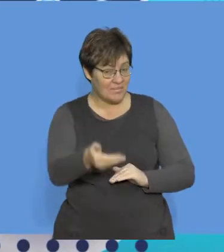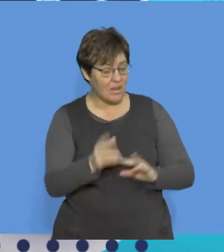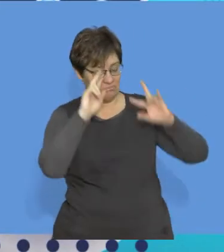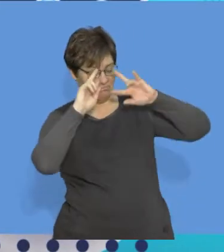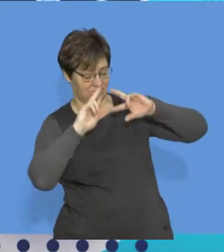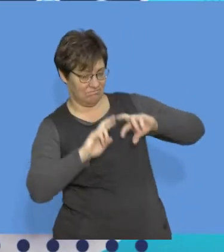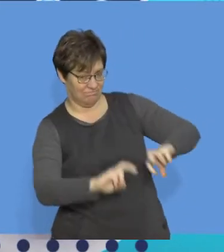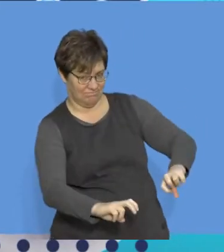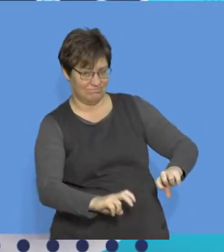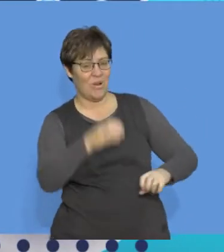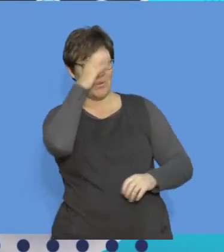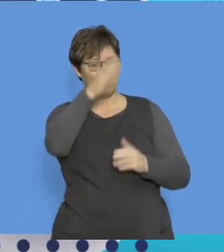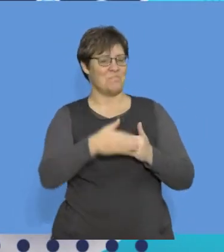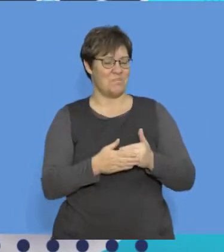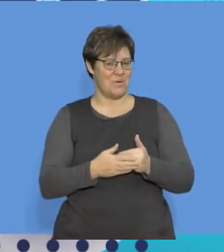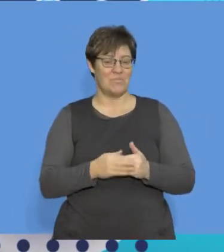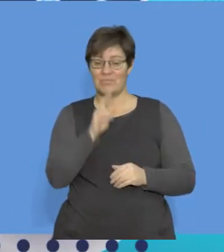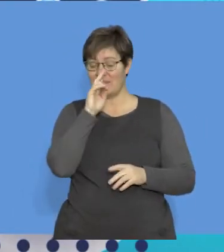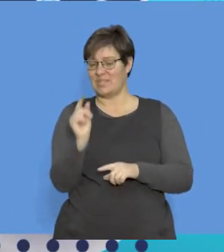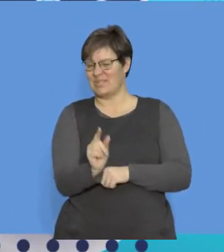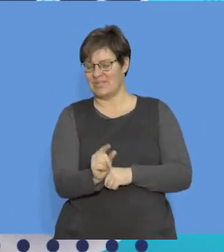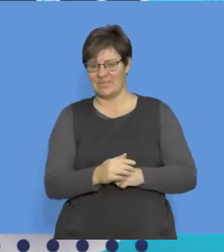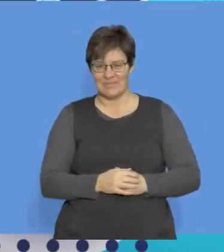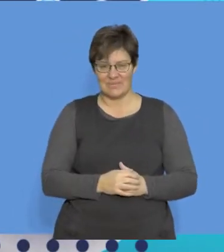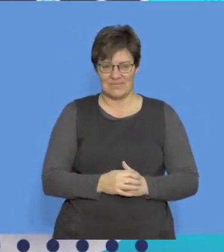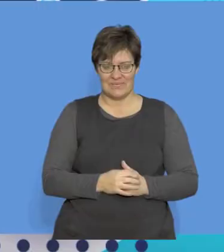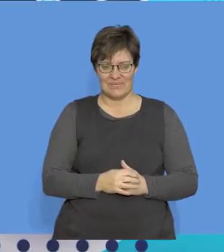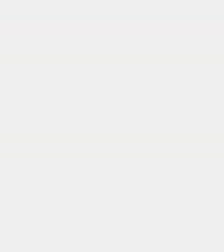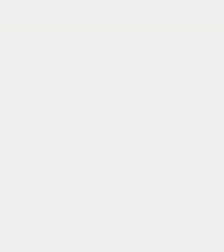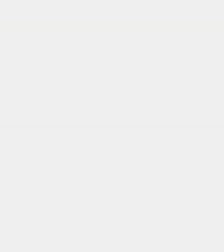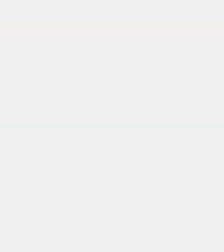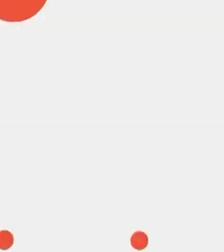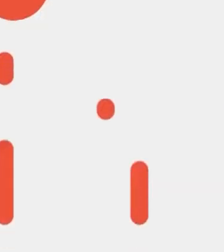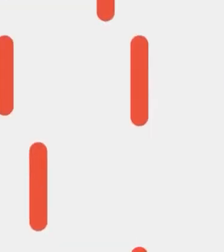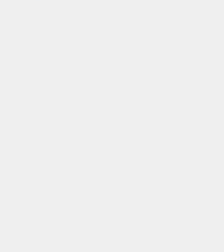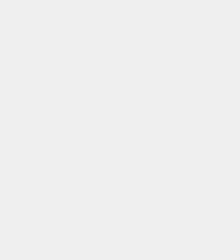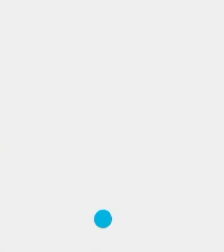this concept further. Please stay tuned. I'll be back just now.